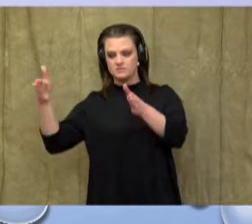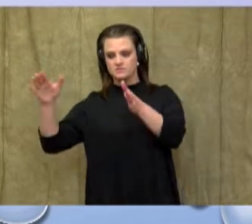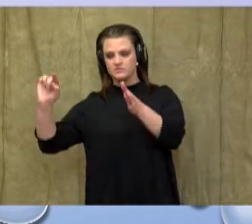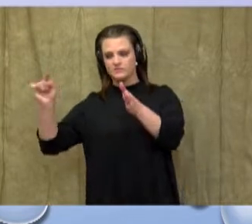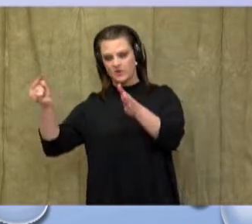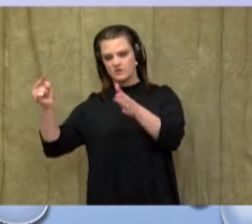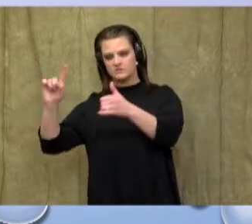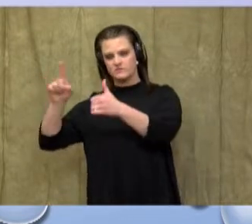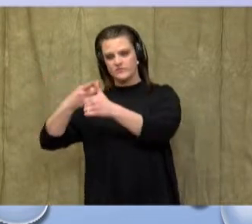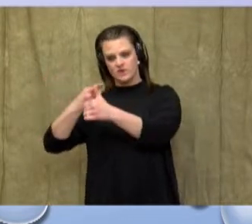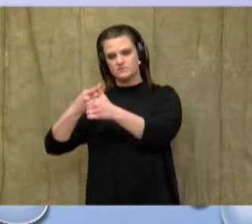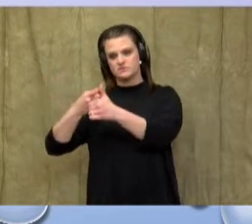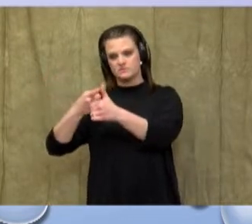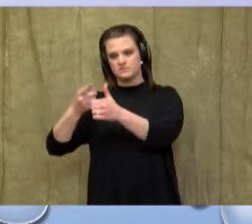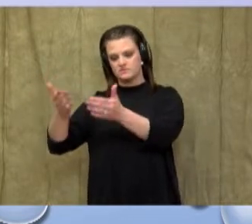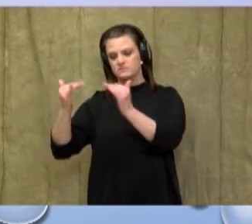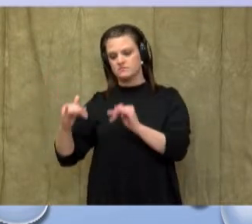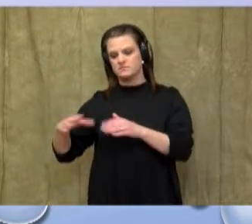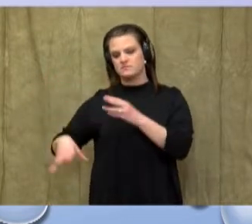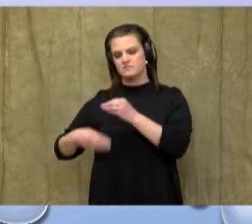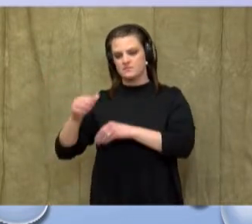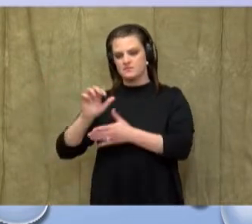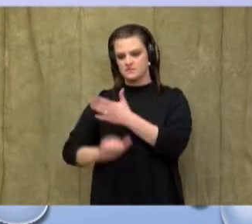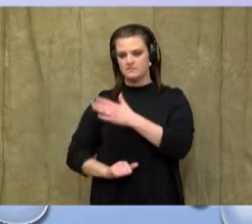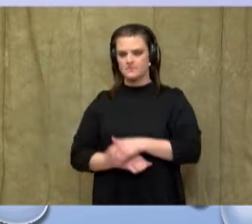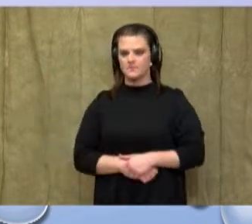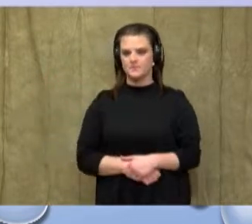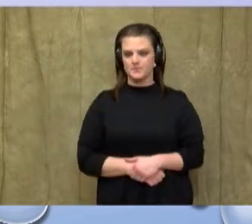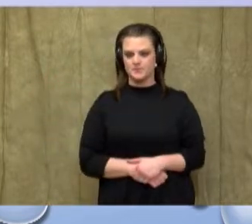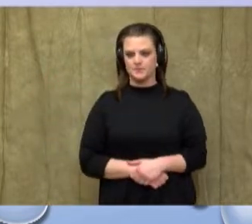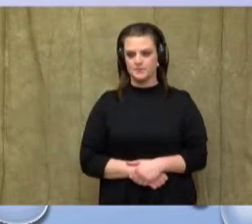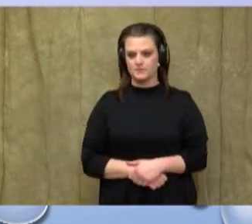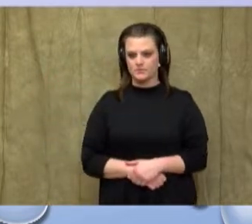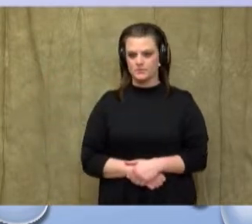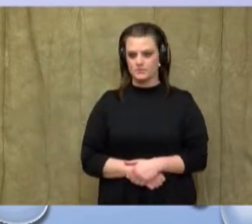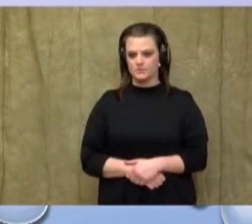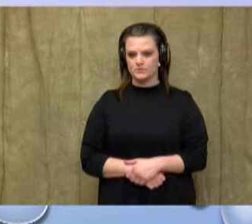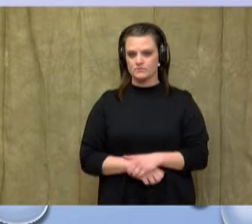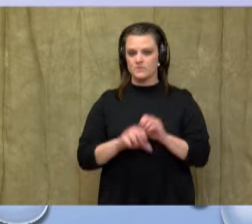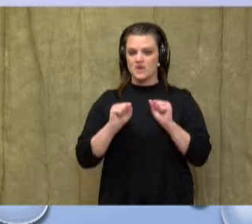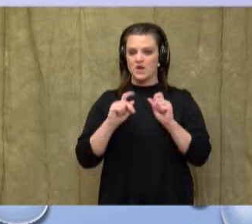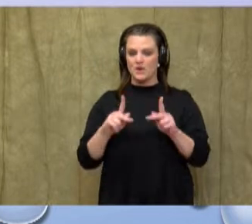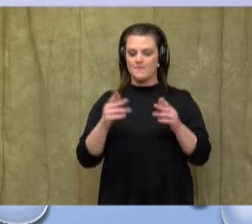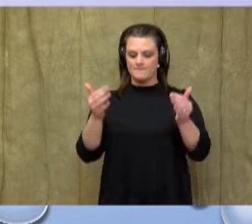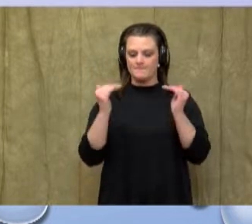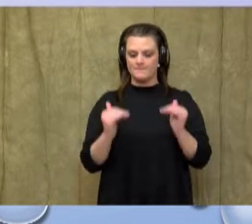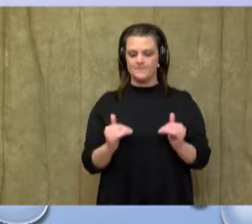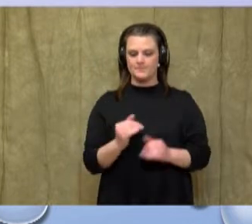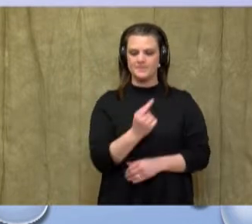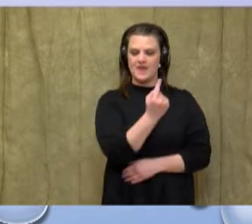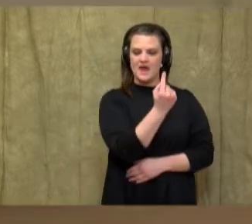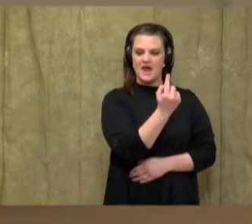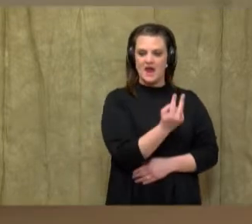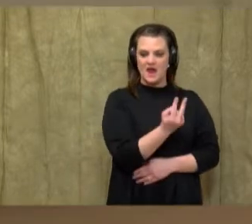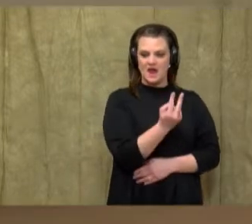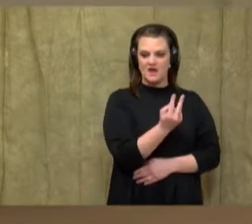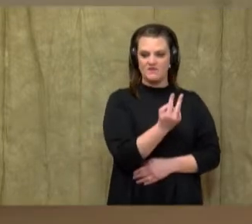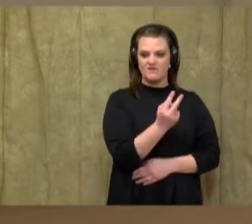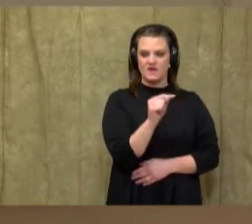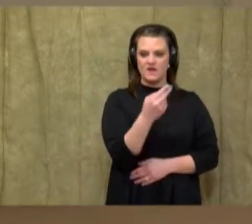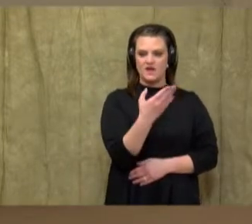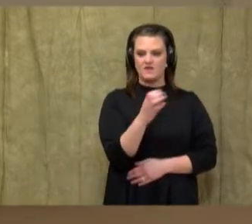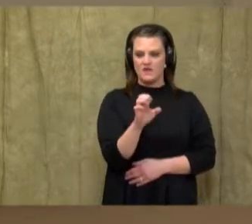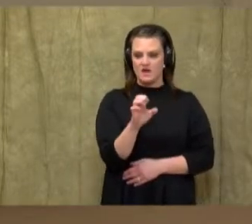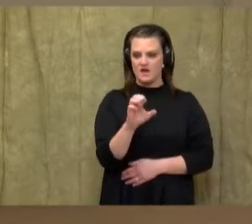fine for this particular one. This one we had to put parentheses. All right, what about half the sum